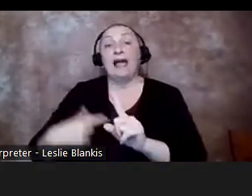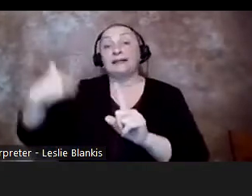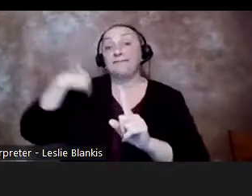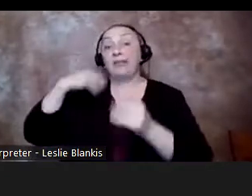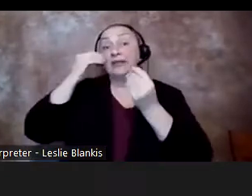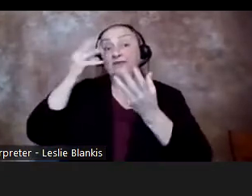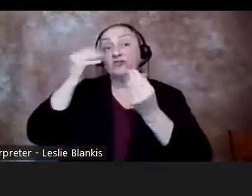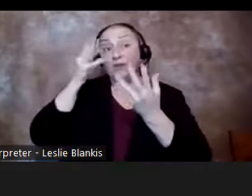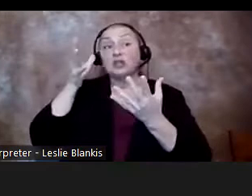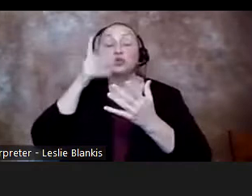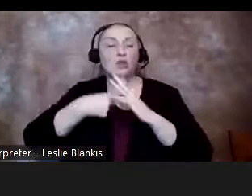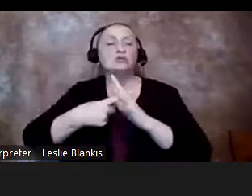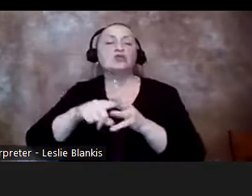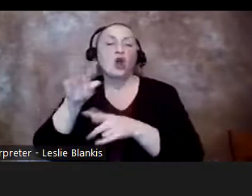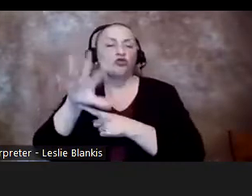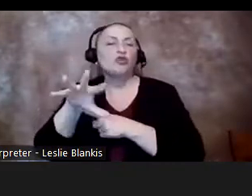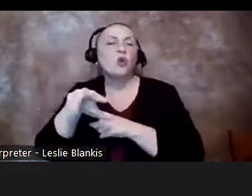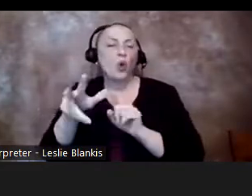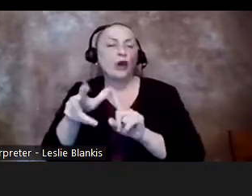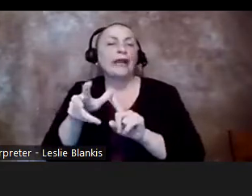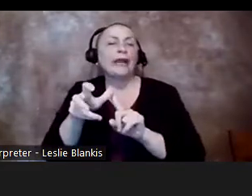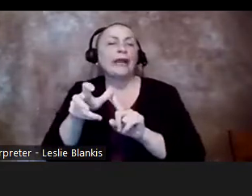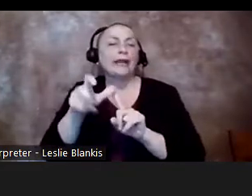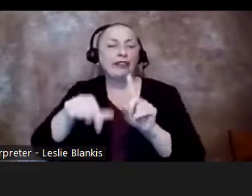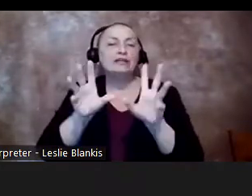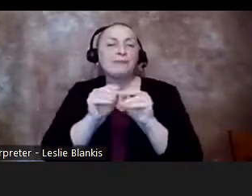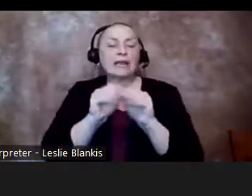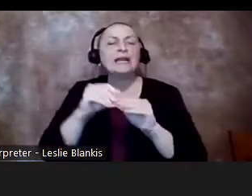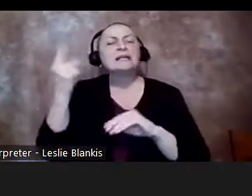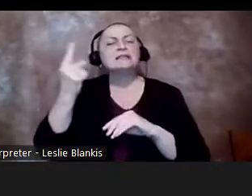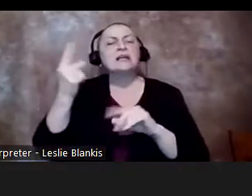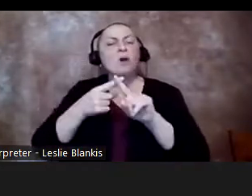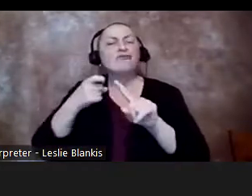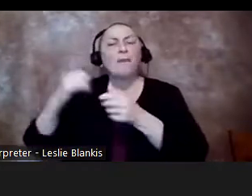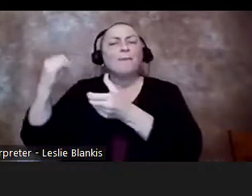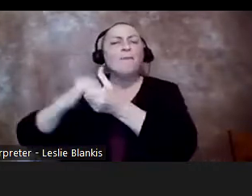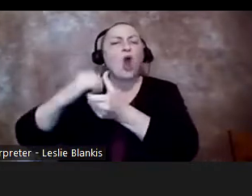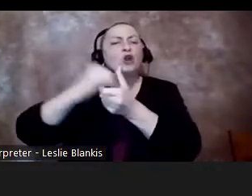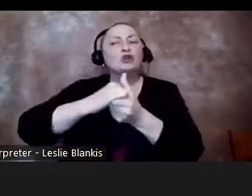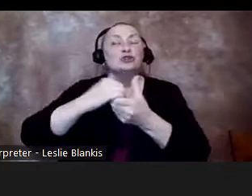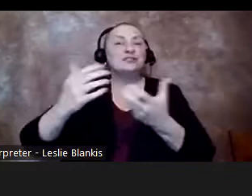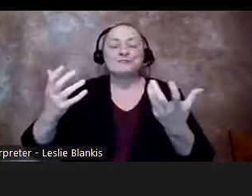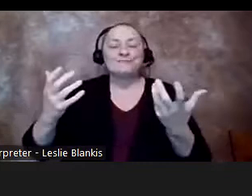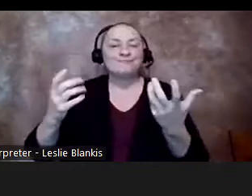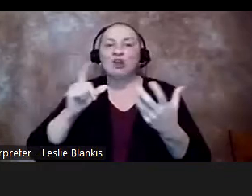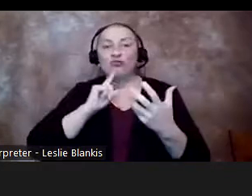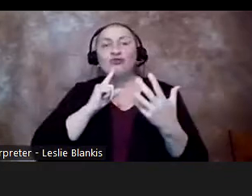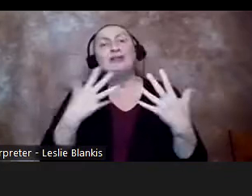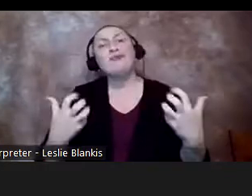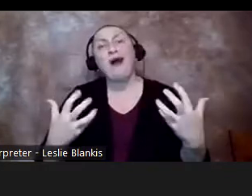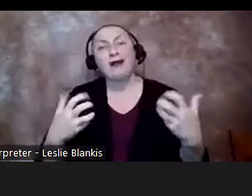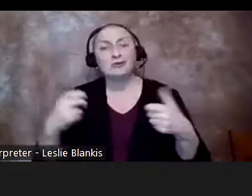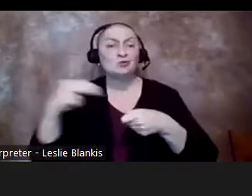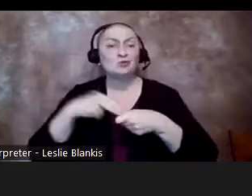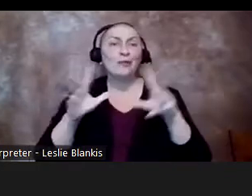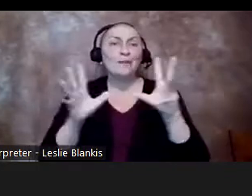start recording this meeting. We got a request from partners who really wanna be here but